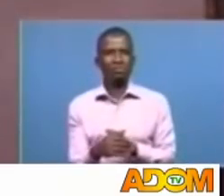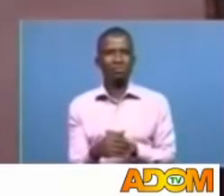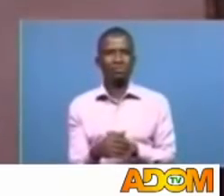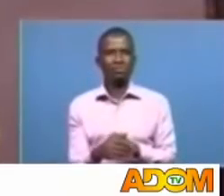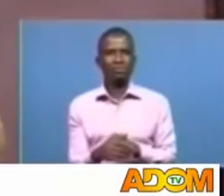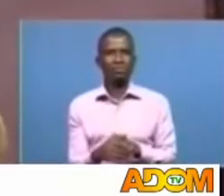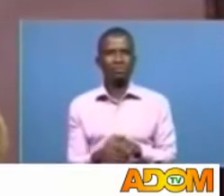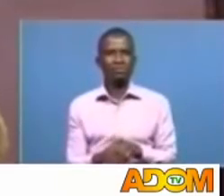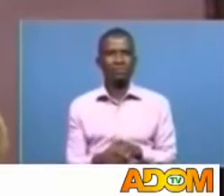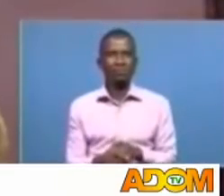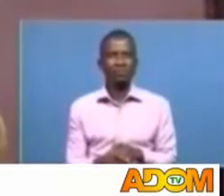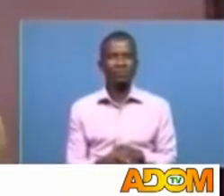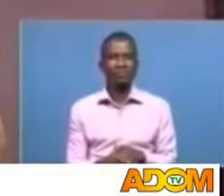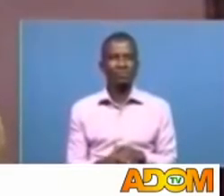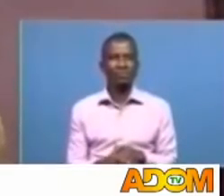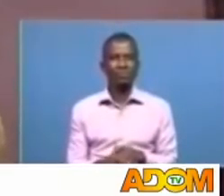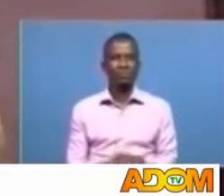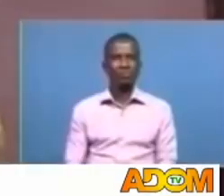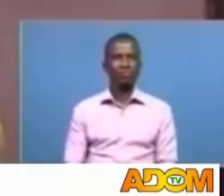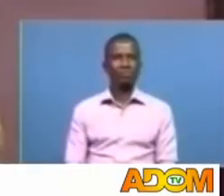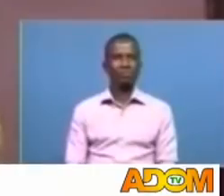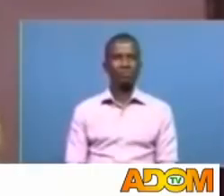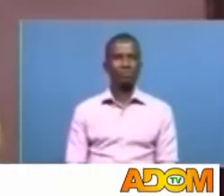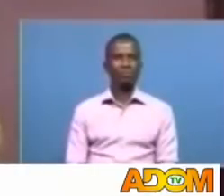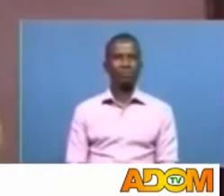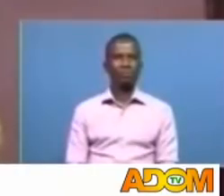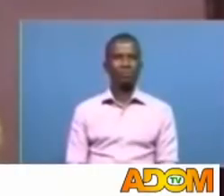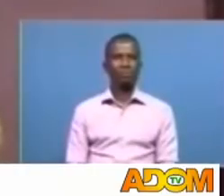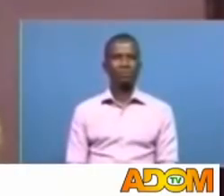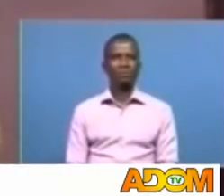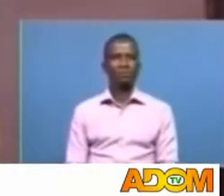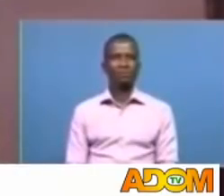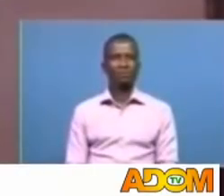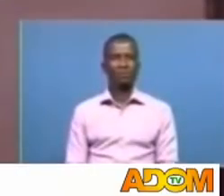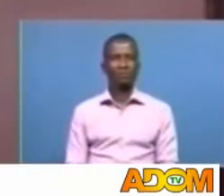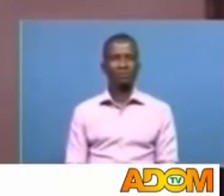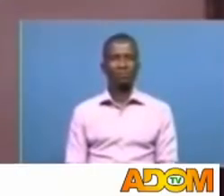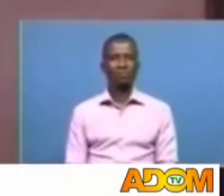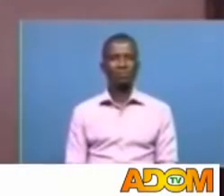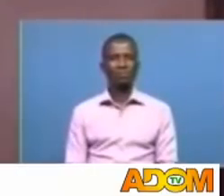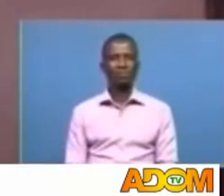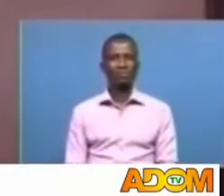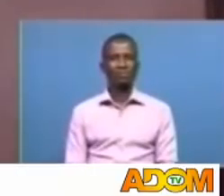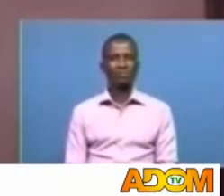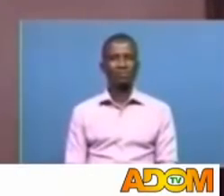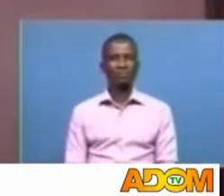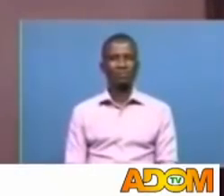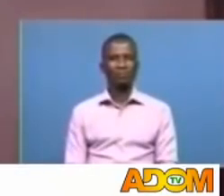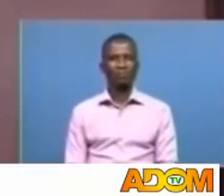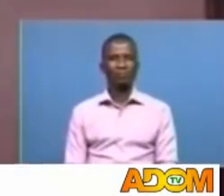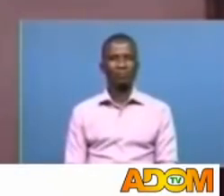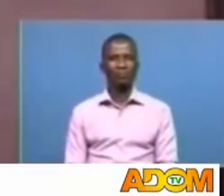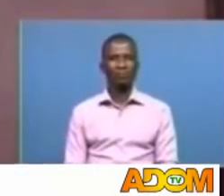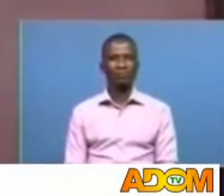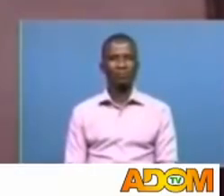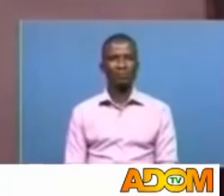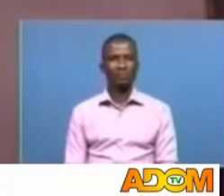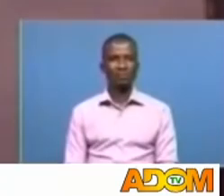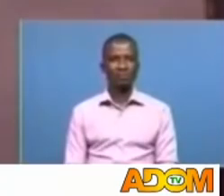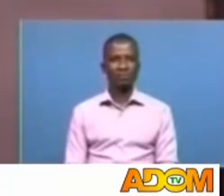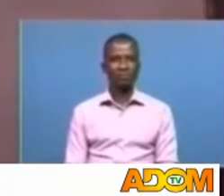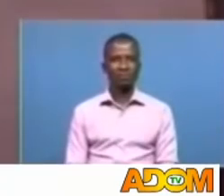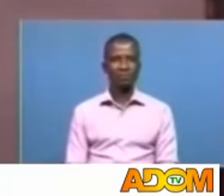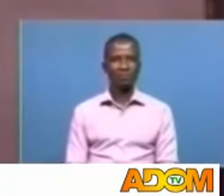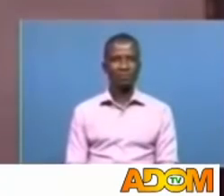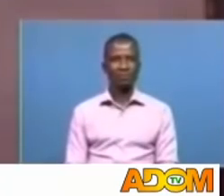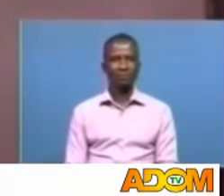ground E relates to the allegation of breach of his right to fair hearing.